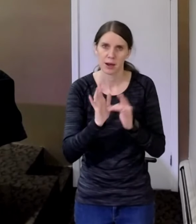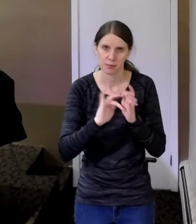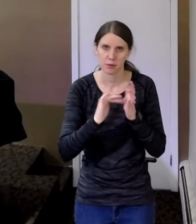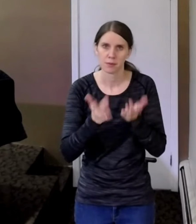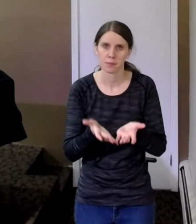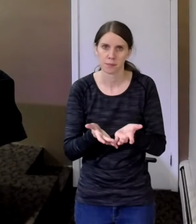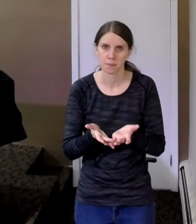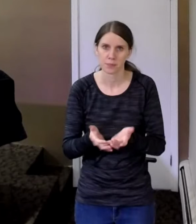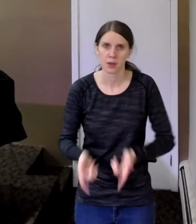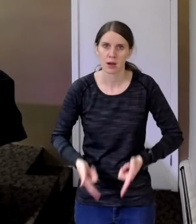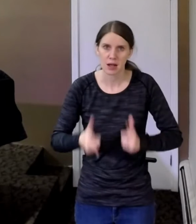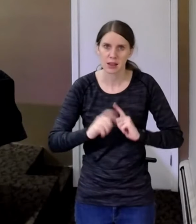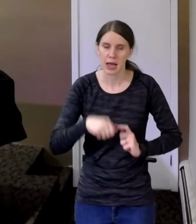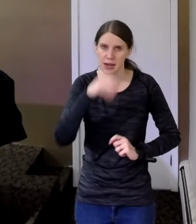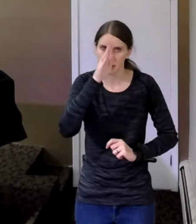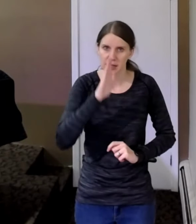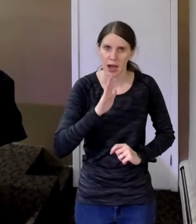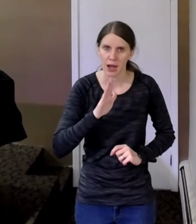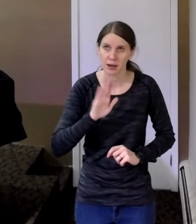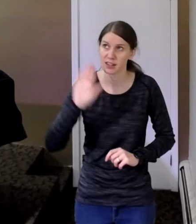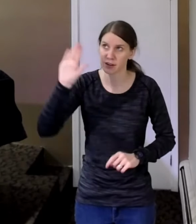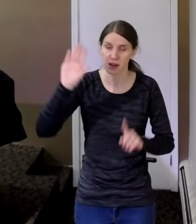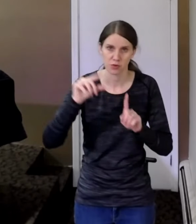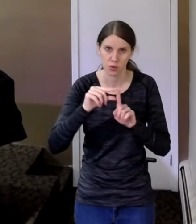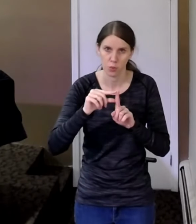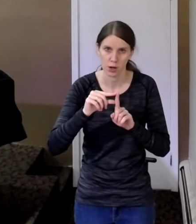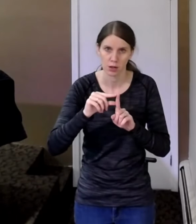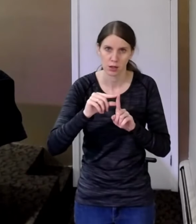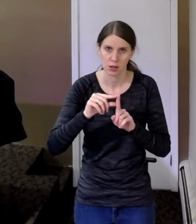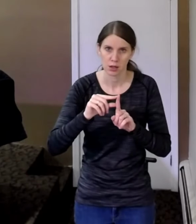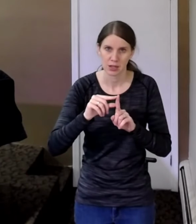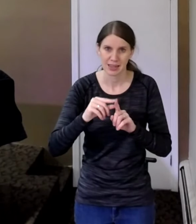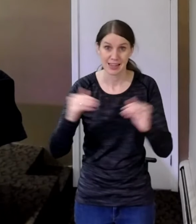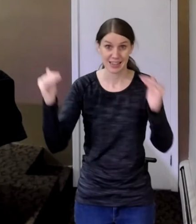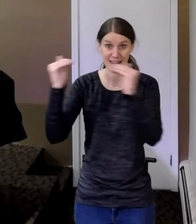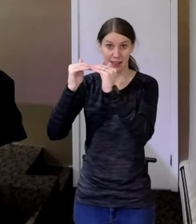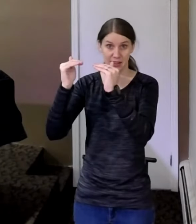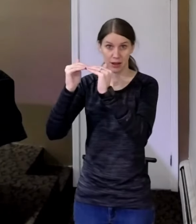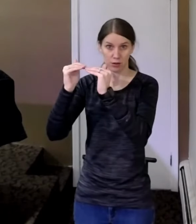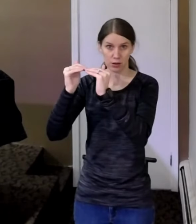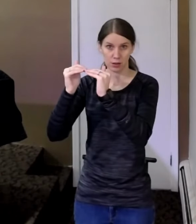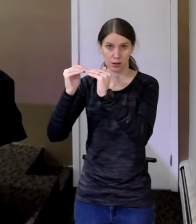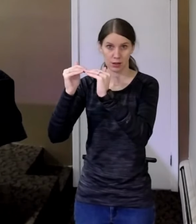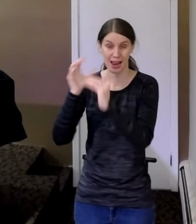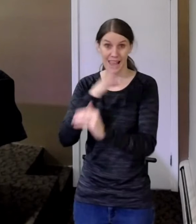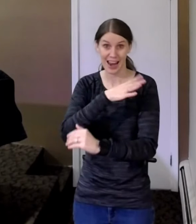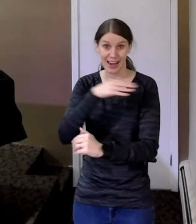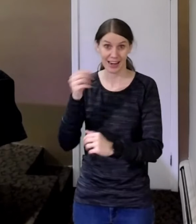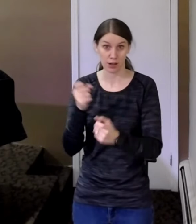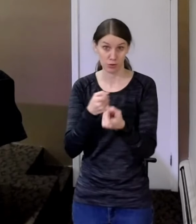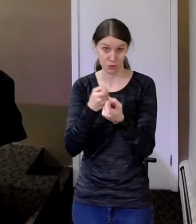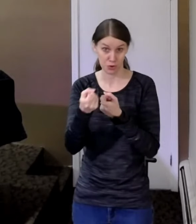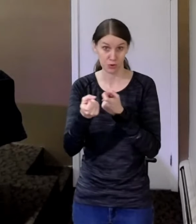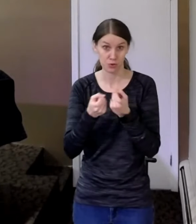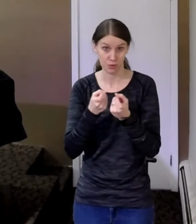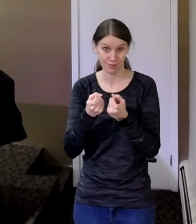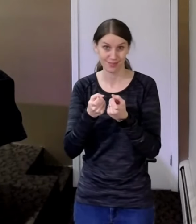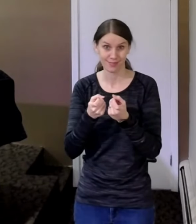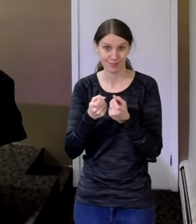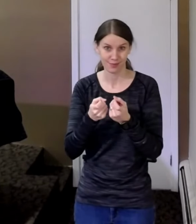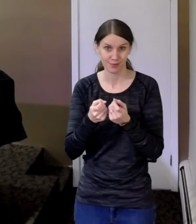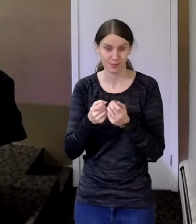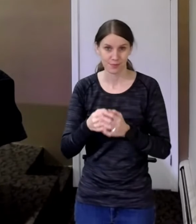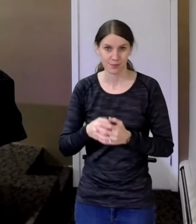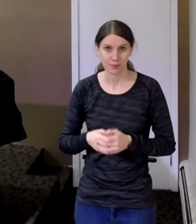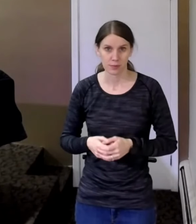Let God and God's Word set the standards and the control capacity, because